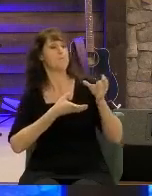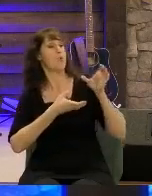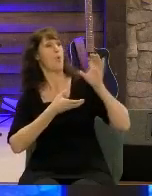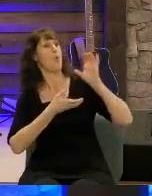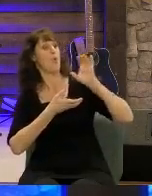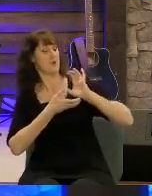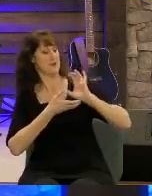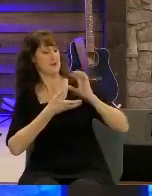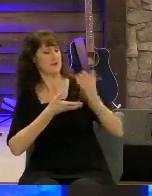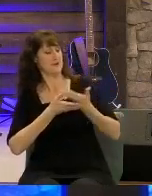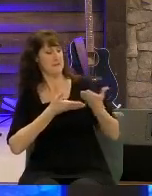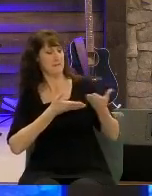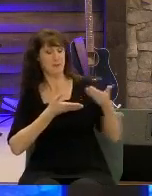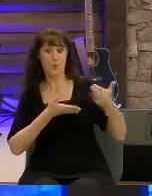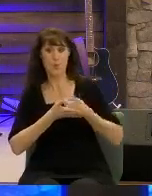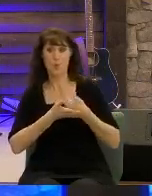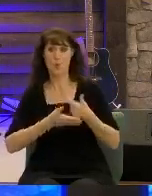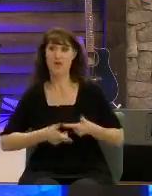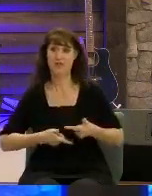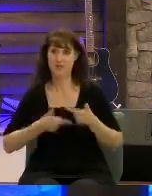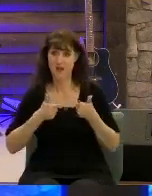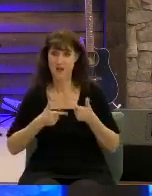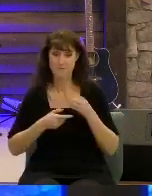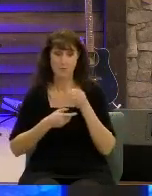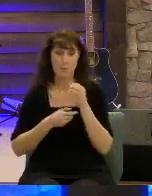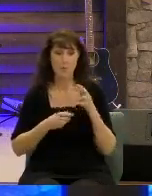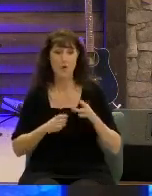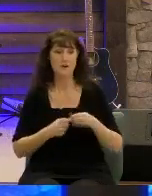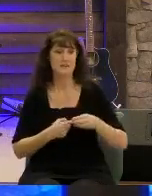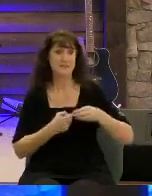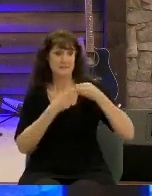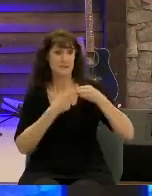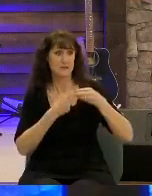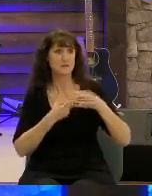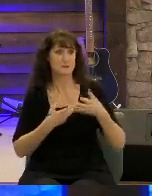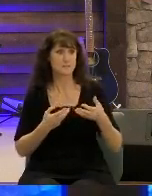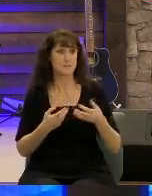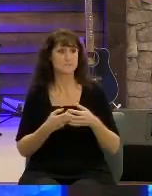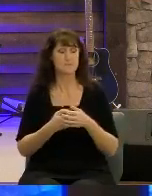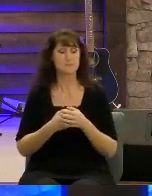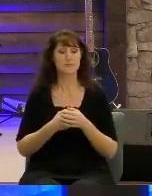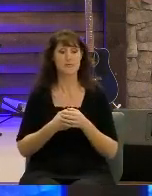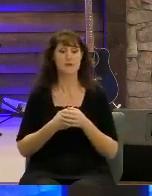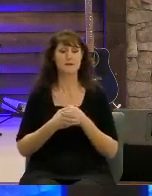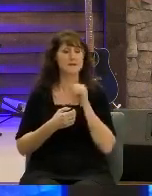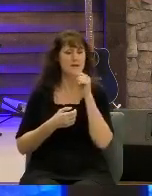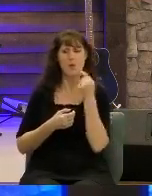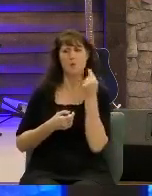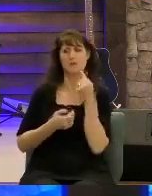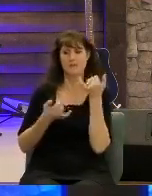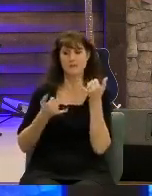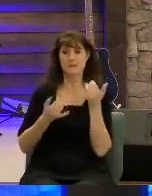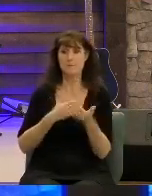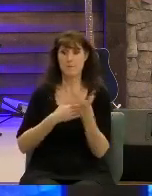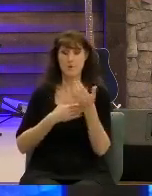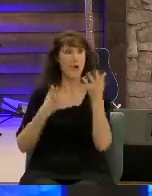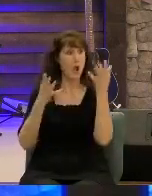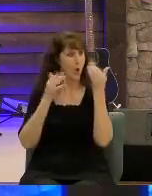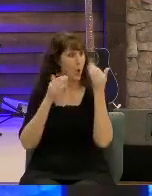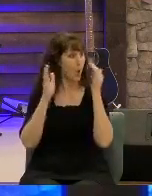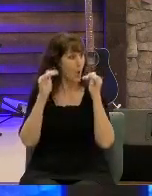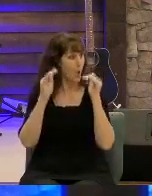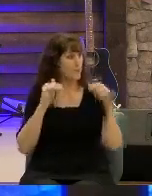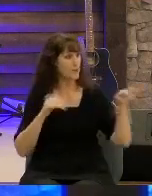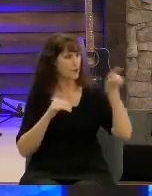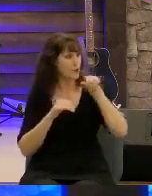or significance. Yes. So let's be infused this yes. morning. Amen. Yes. Not only this morning, but I hope you were infused last Sunday.